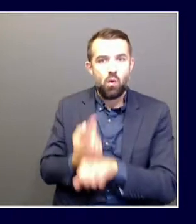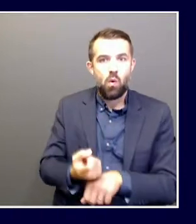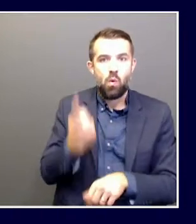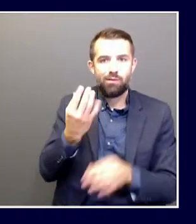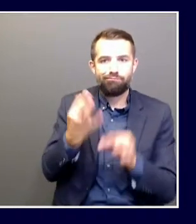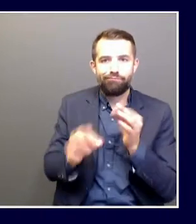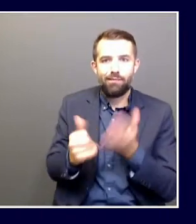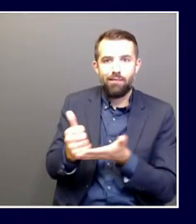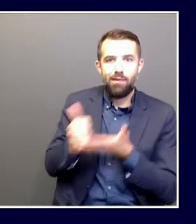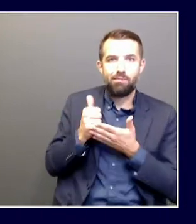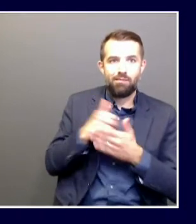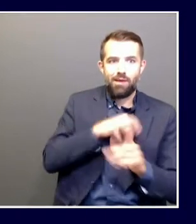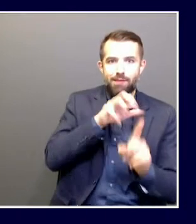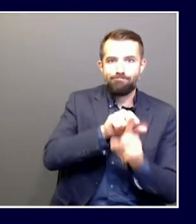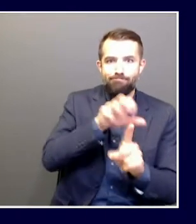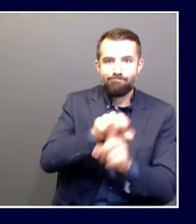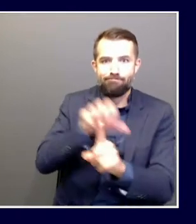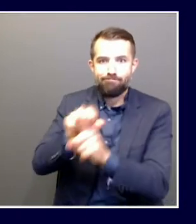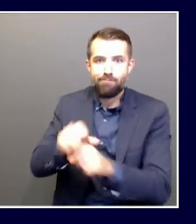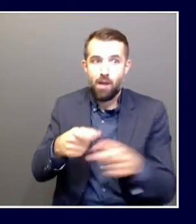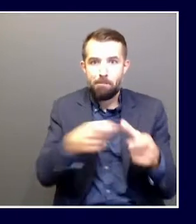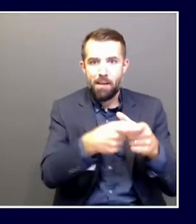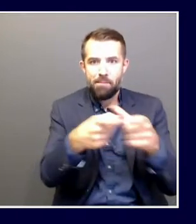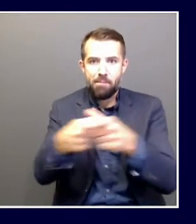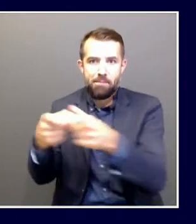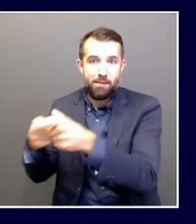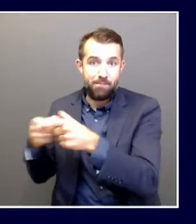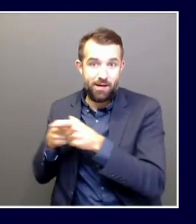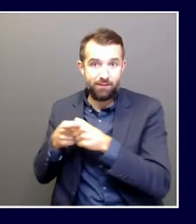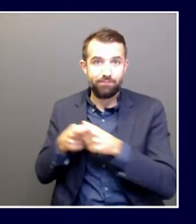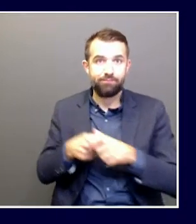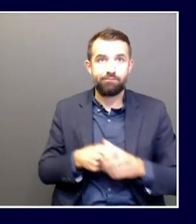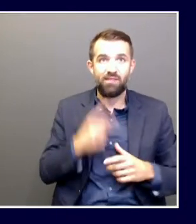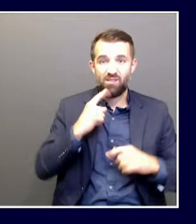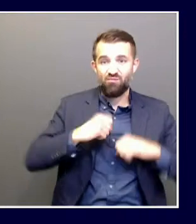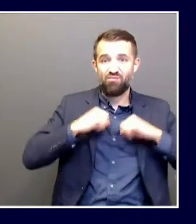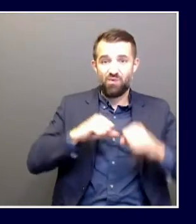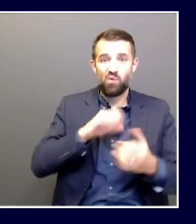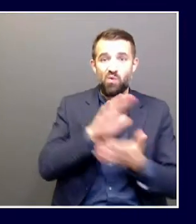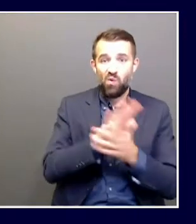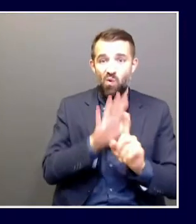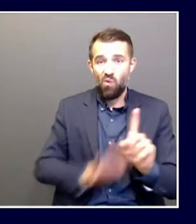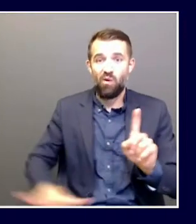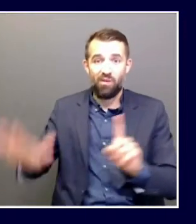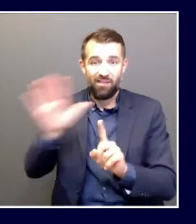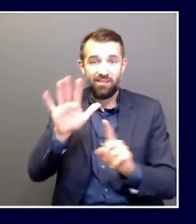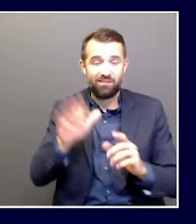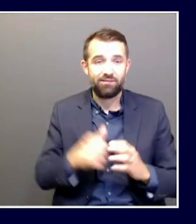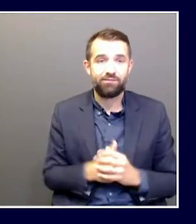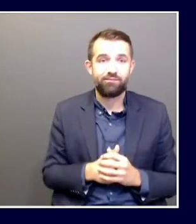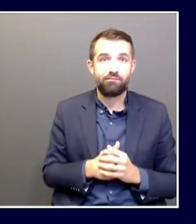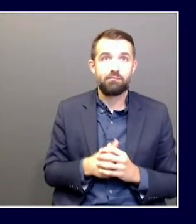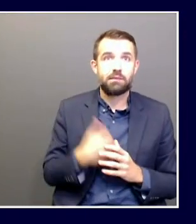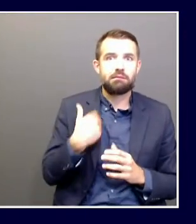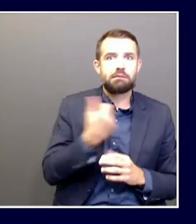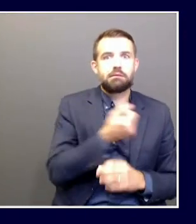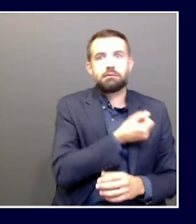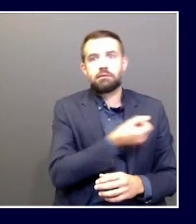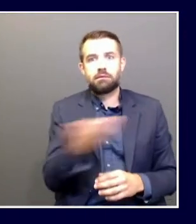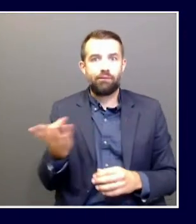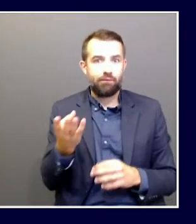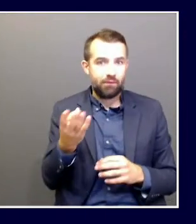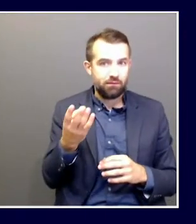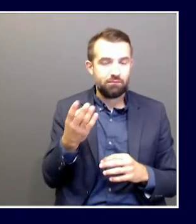in schools to keep that school extra safe. So it is a measure like universal masking, like